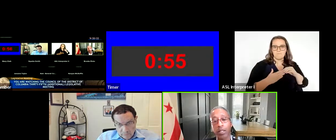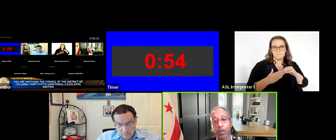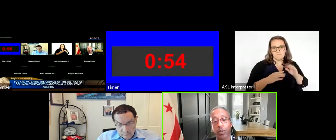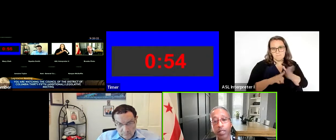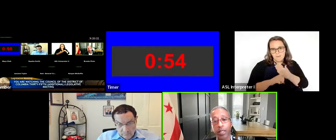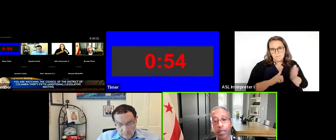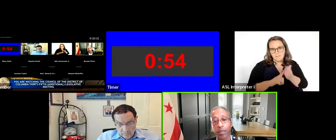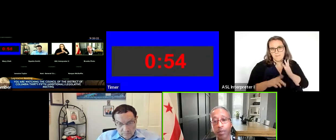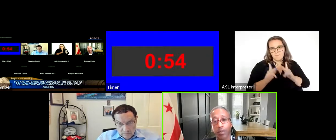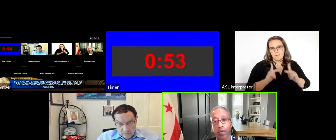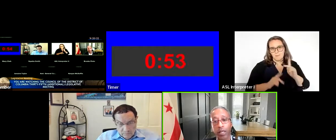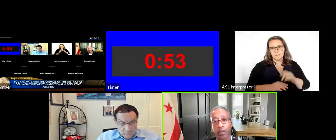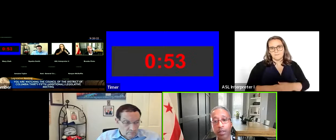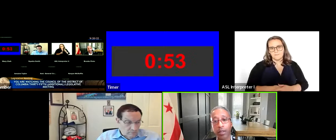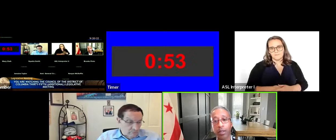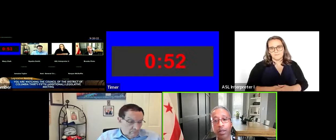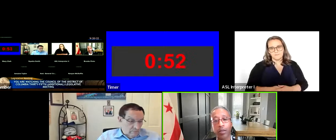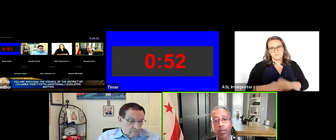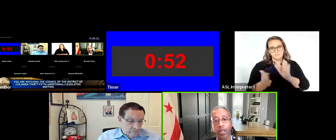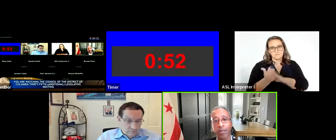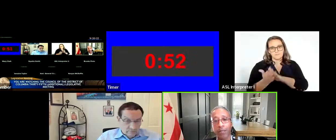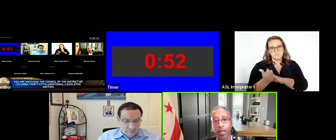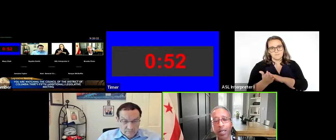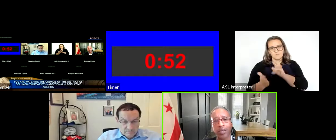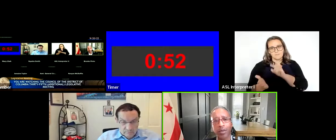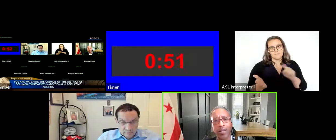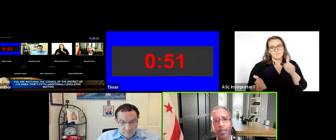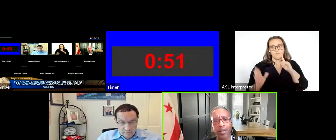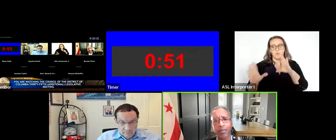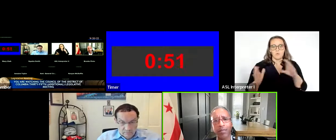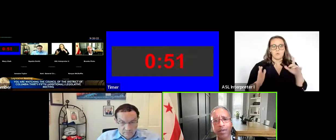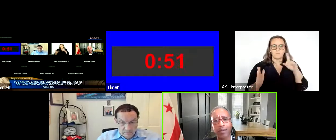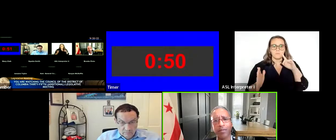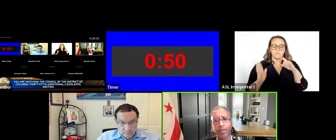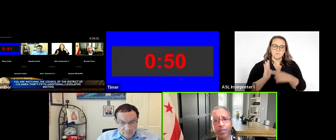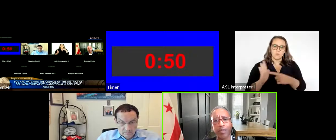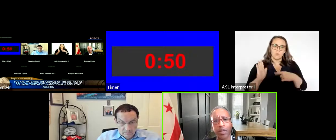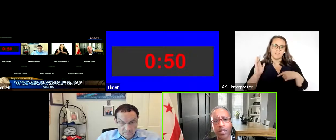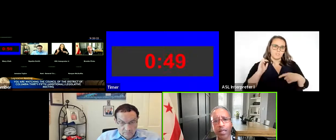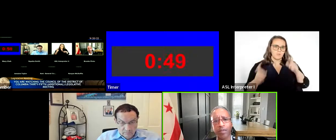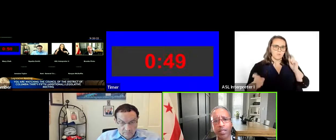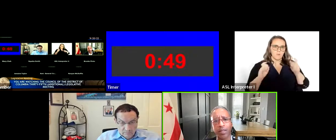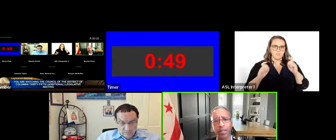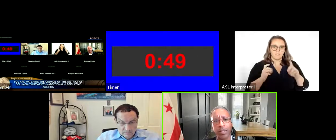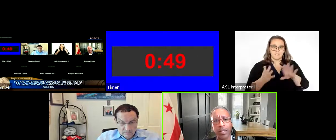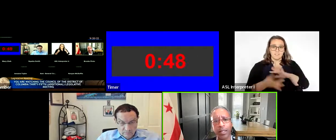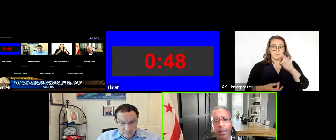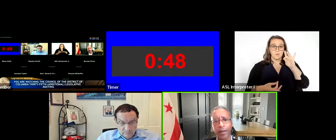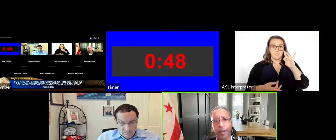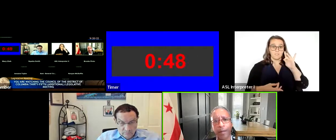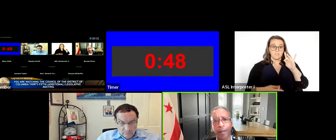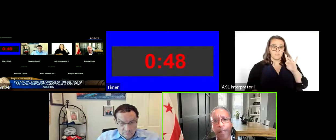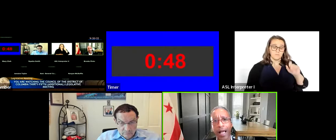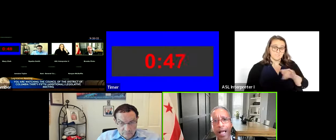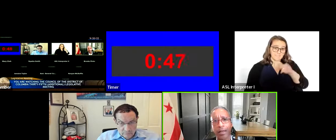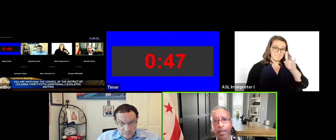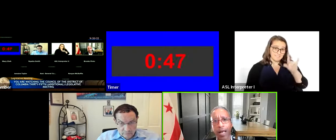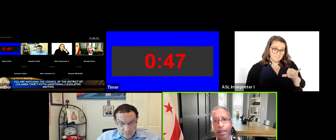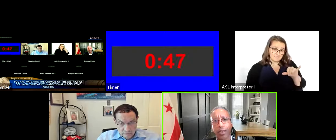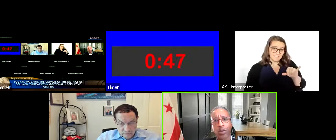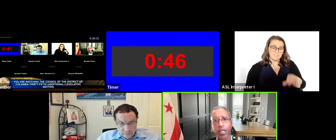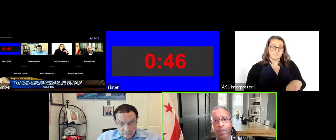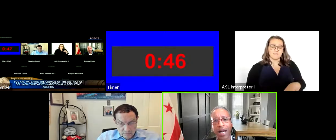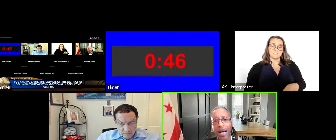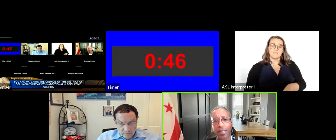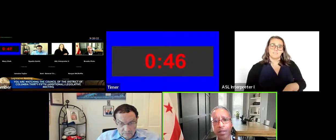for continuously demonstrating really generosity of spirit and resiliency that